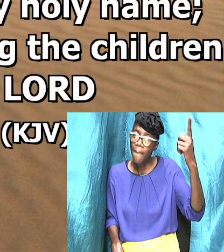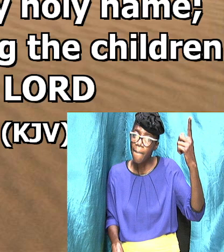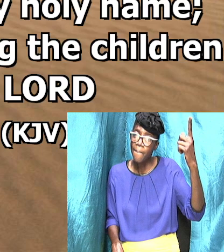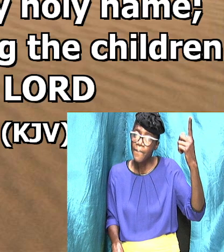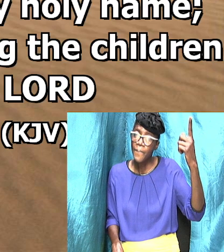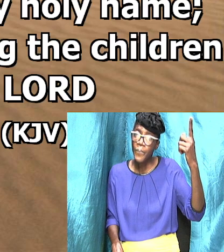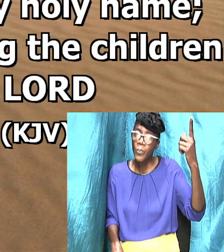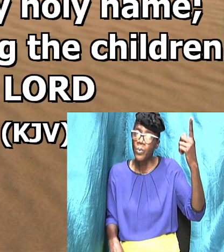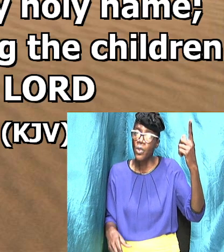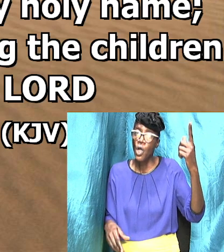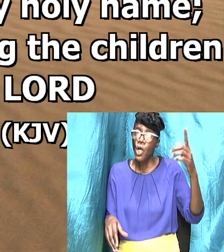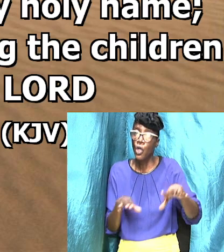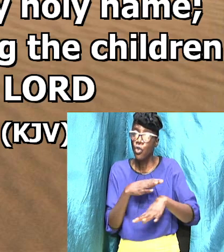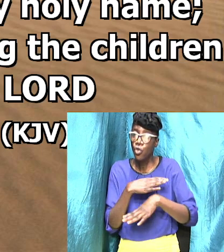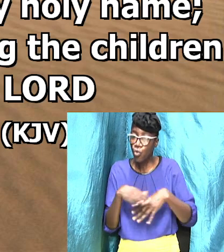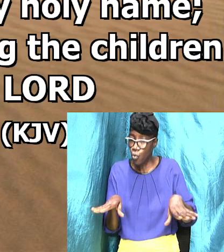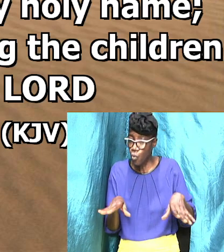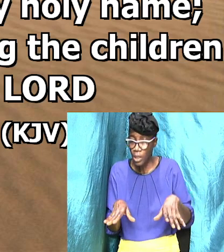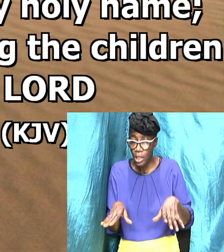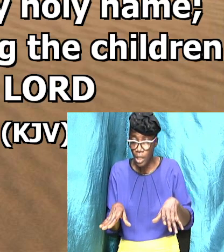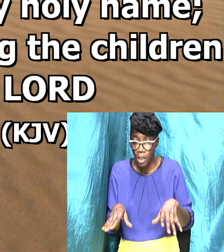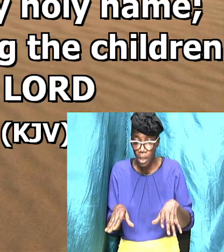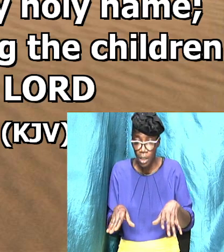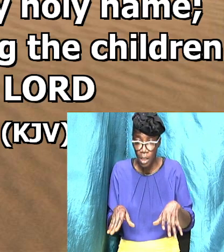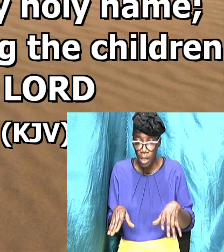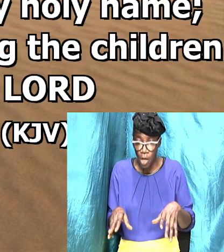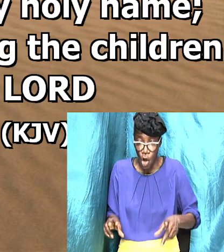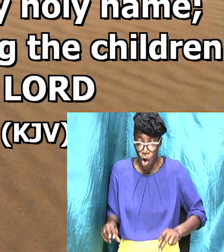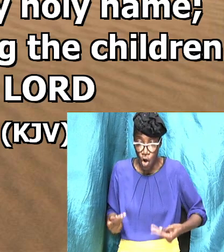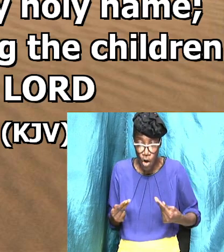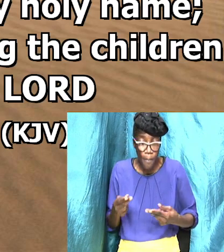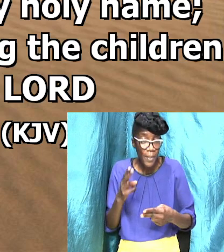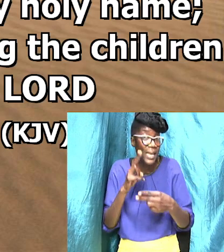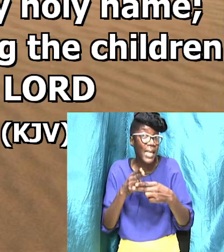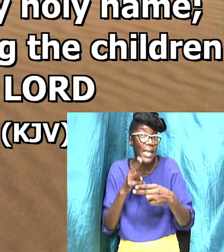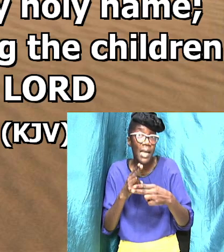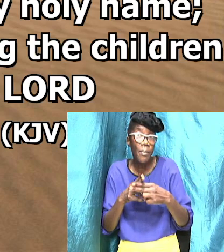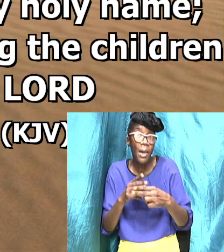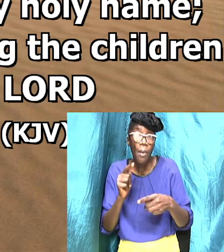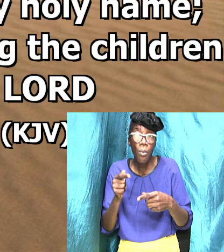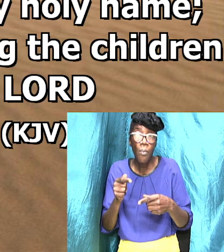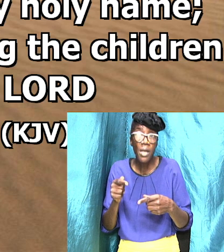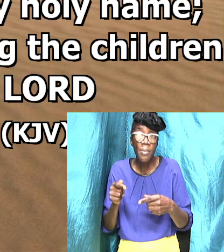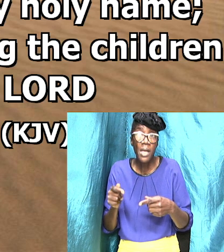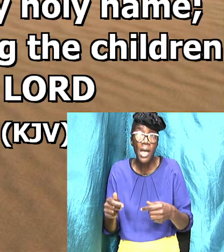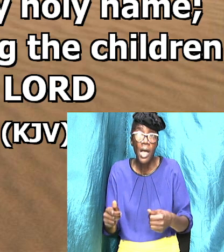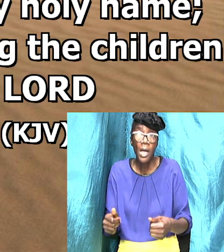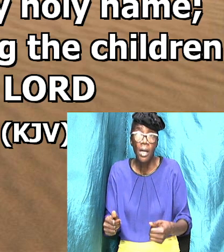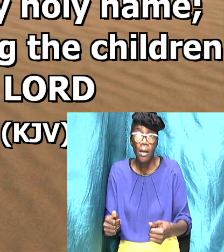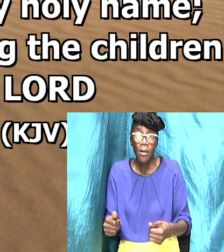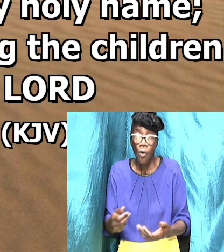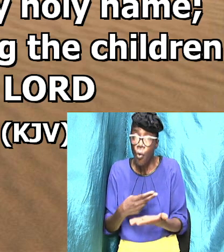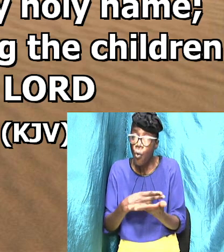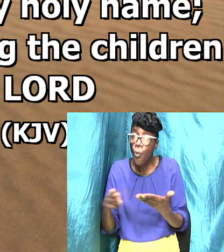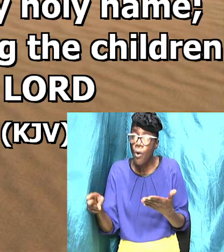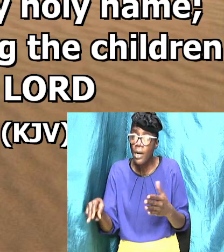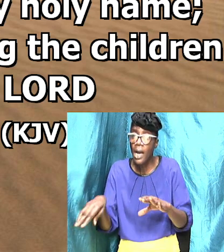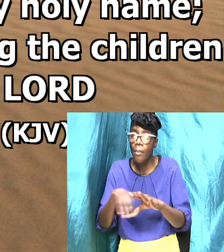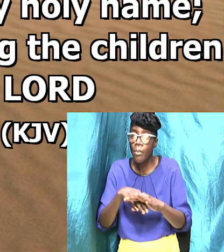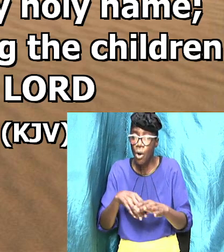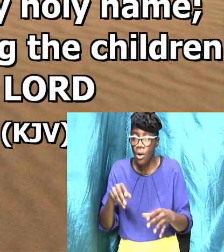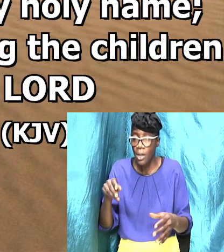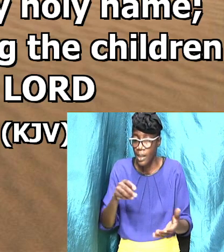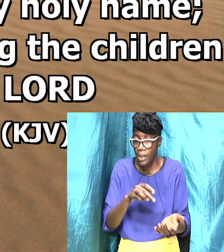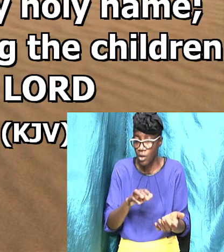Never shall you profane my holy name, but I will be hallowed among the children of Israel. I am